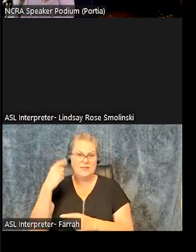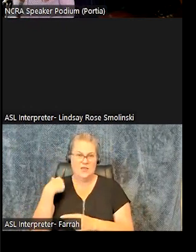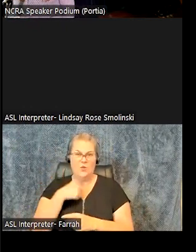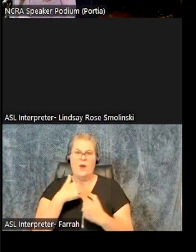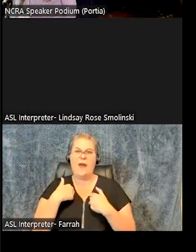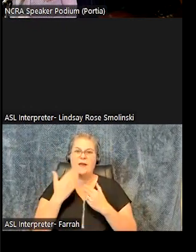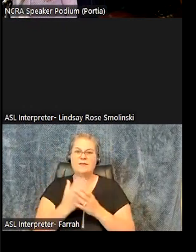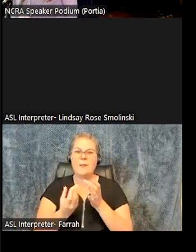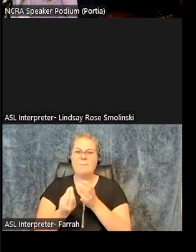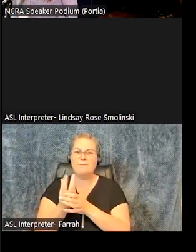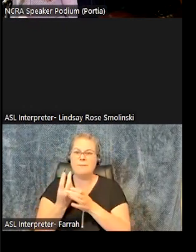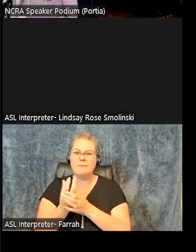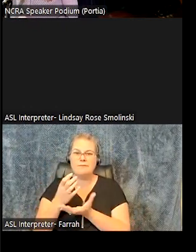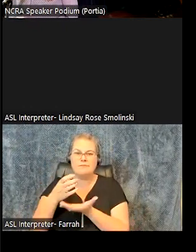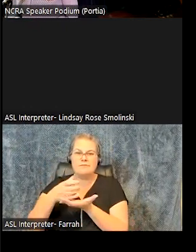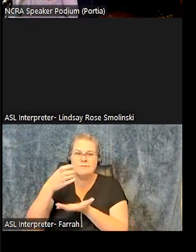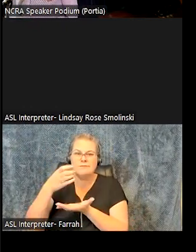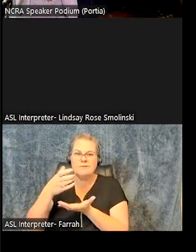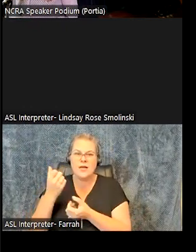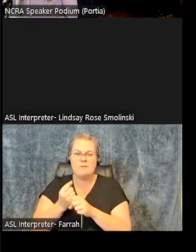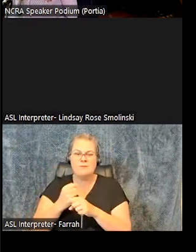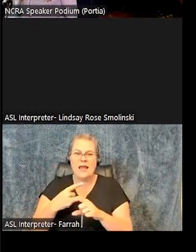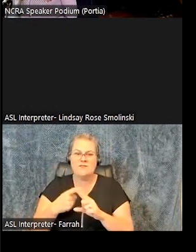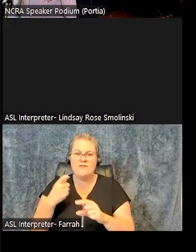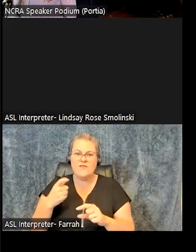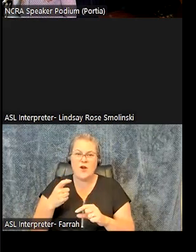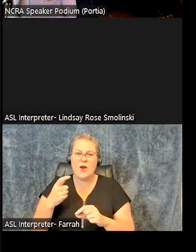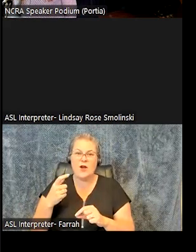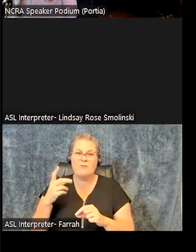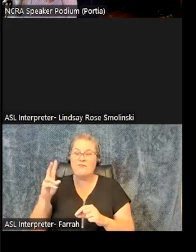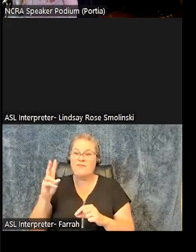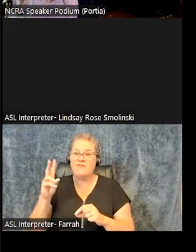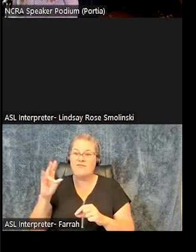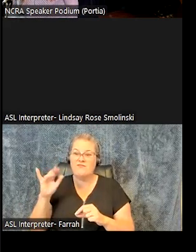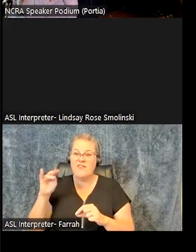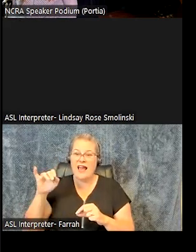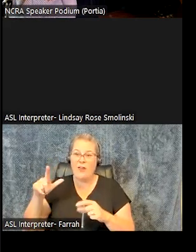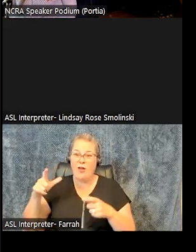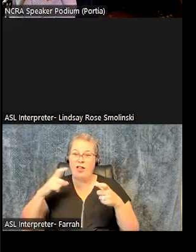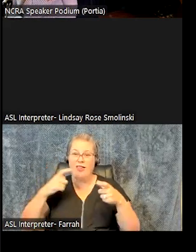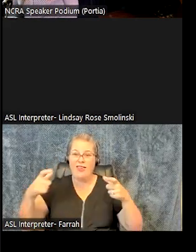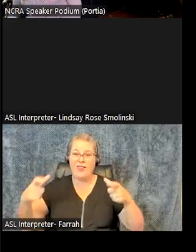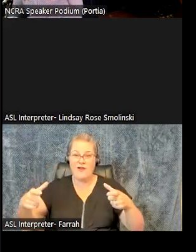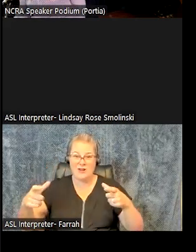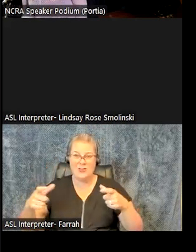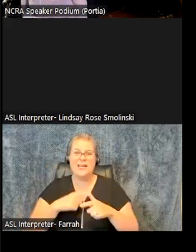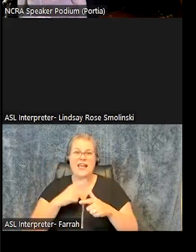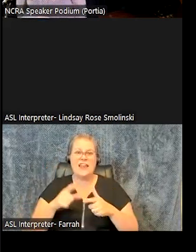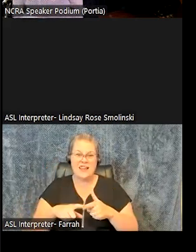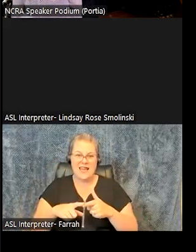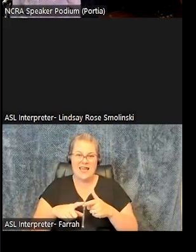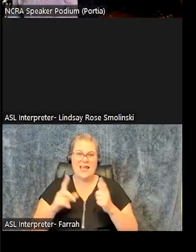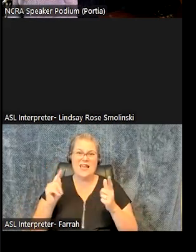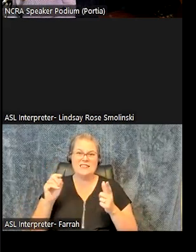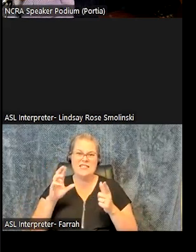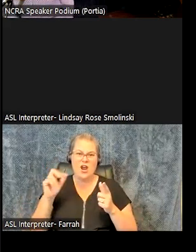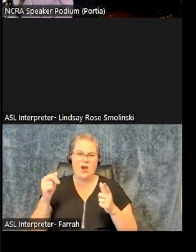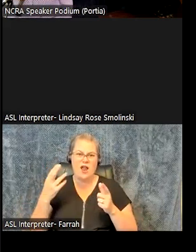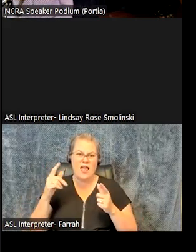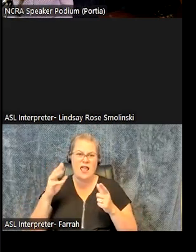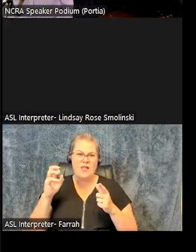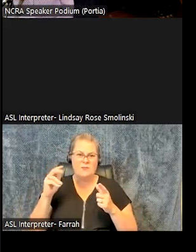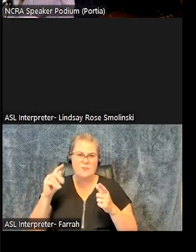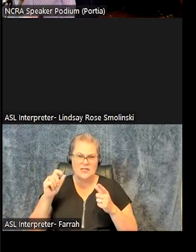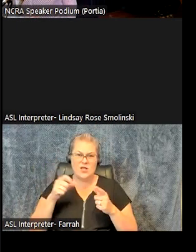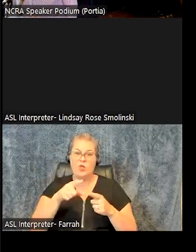planters that were made from scrap vinyl records. Terra Helmets was the company I mentioned. We had the plastic sandals